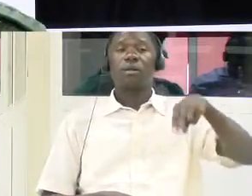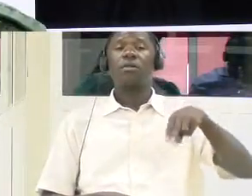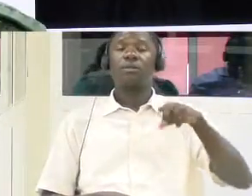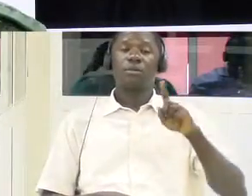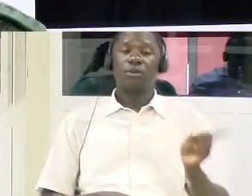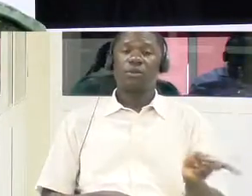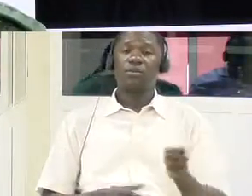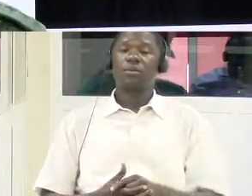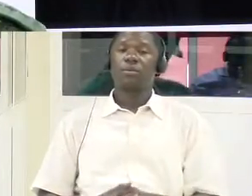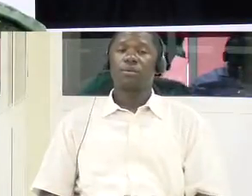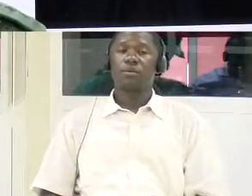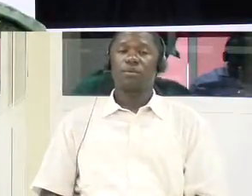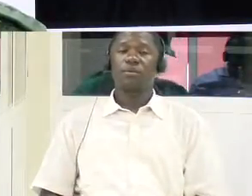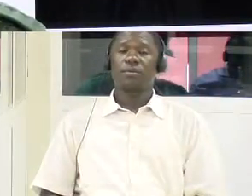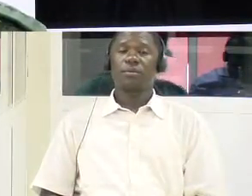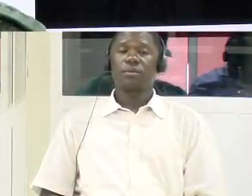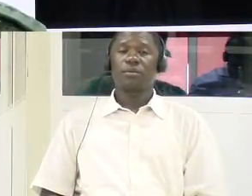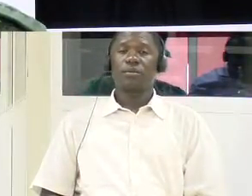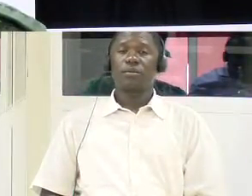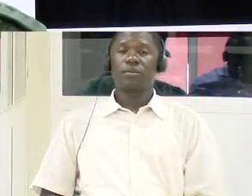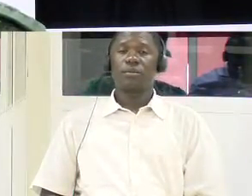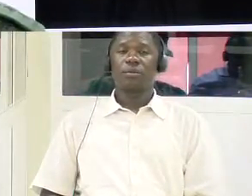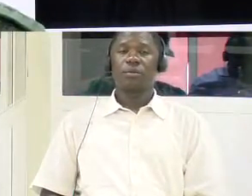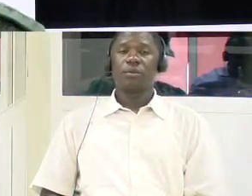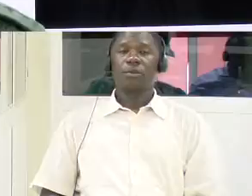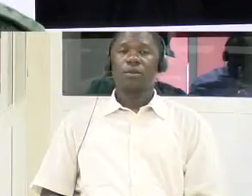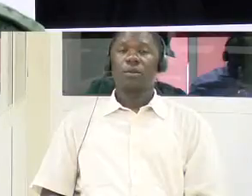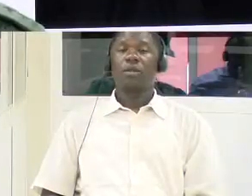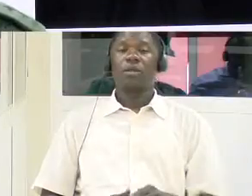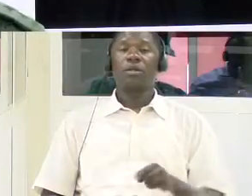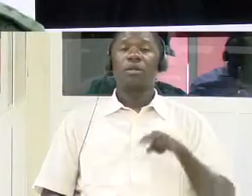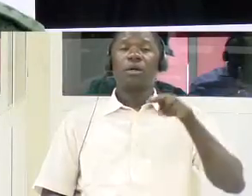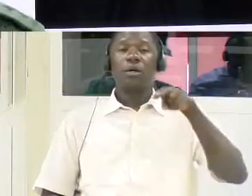is none other than General Suleiman Baji.